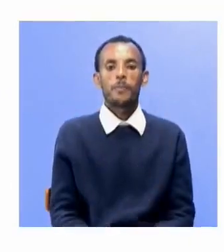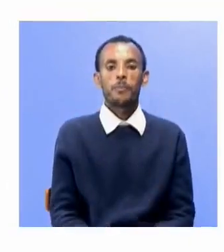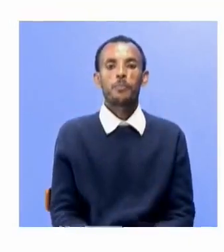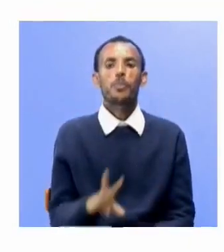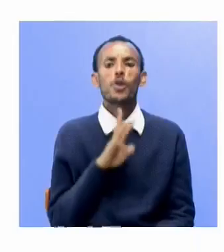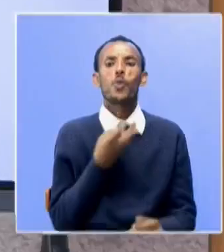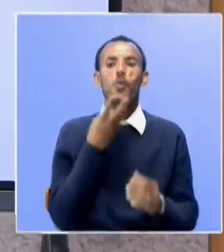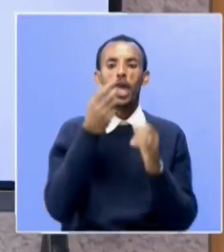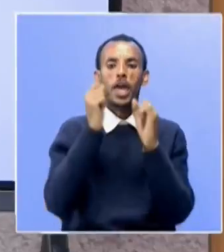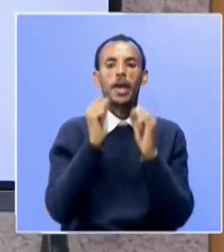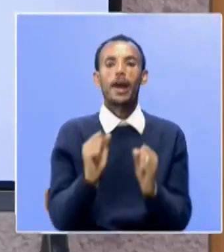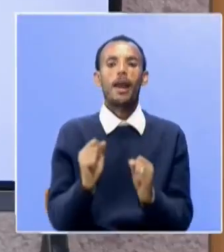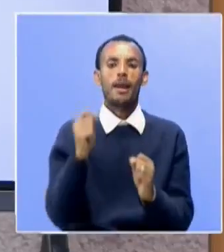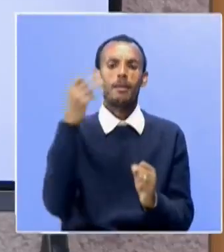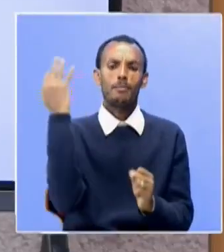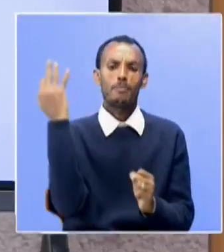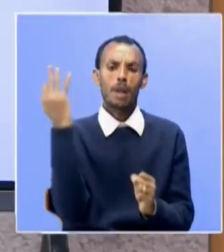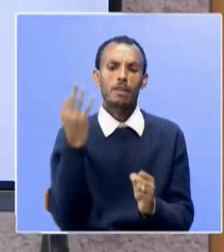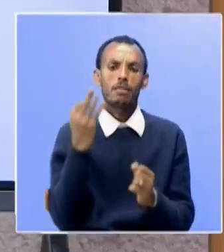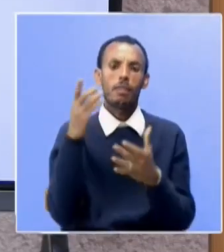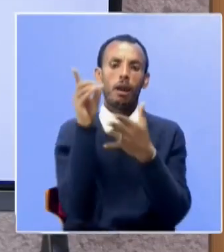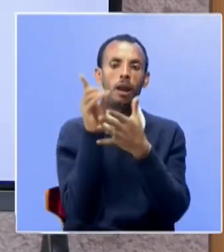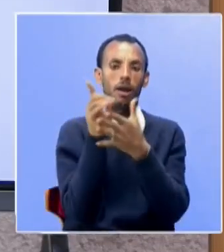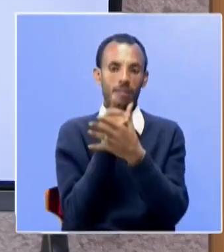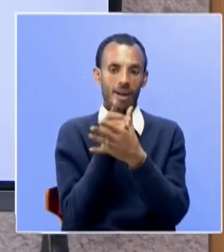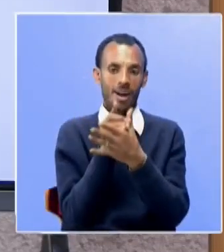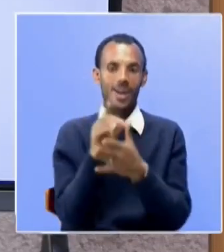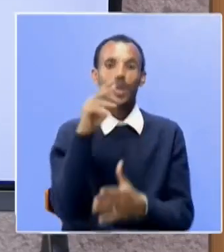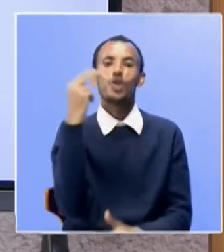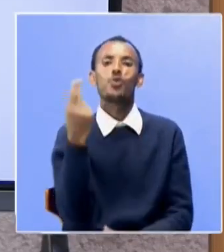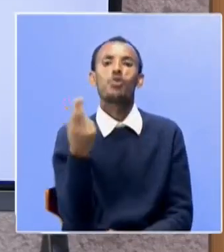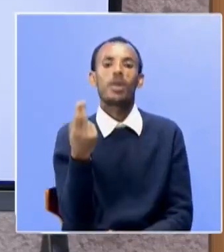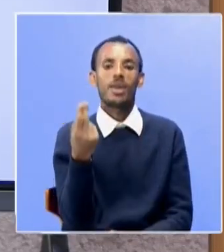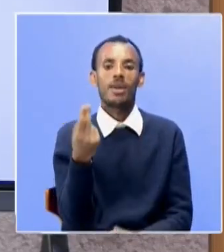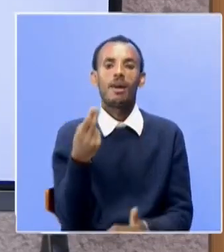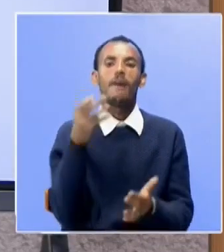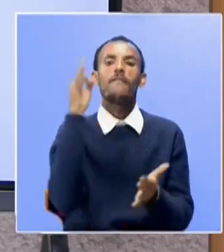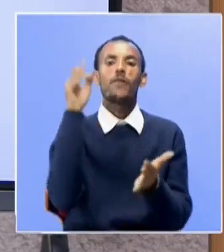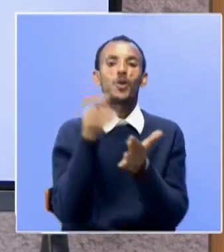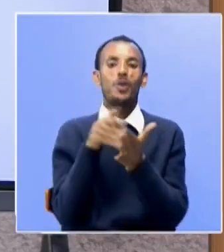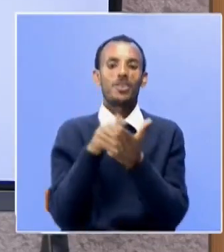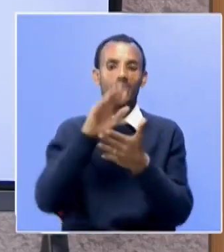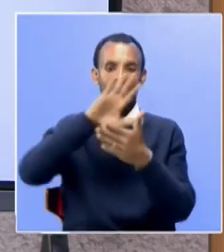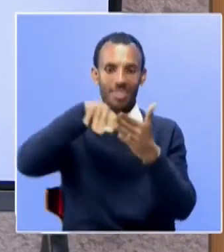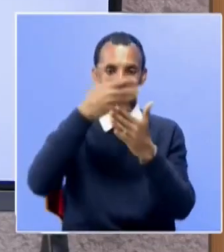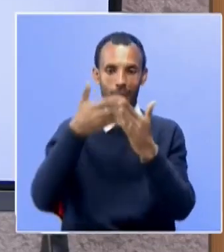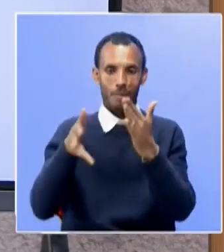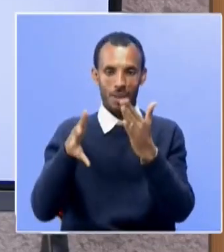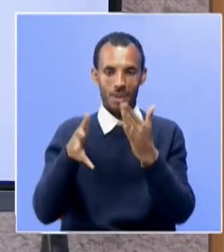We can present data using frequency table. We